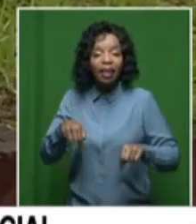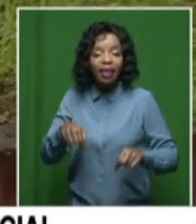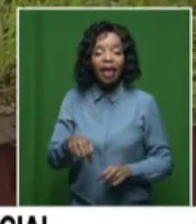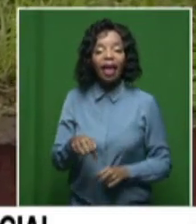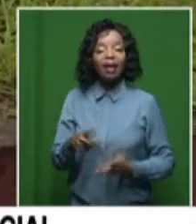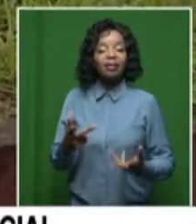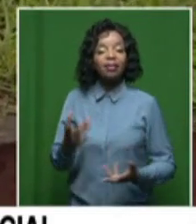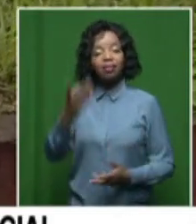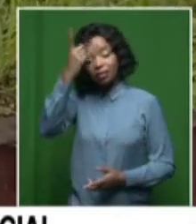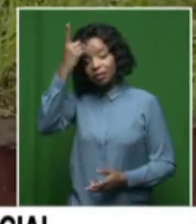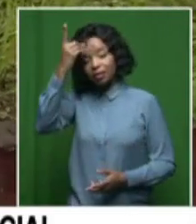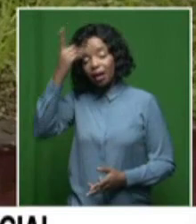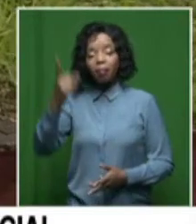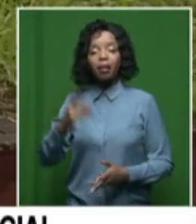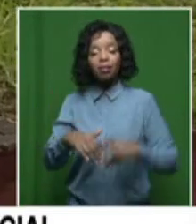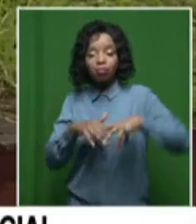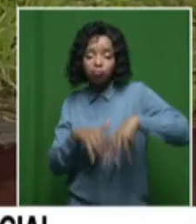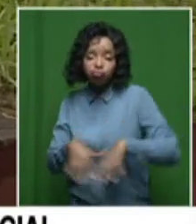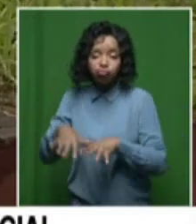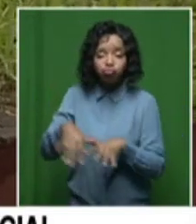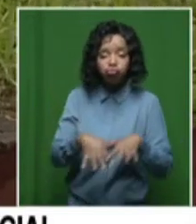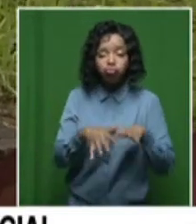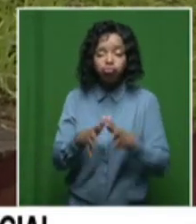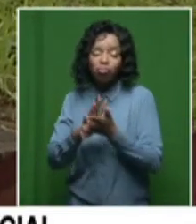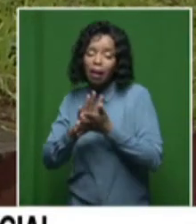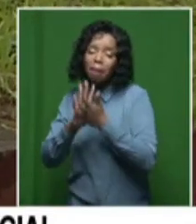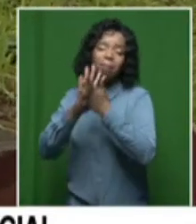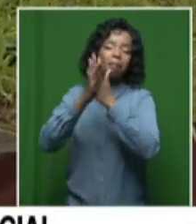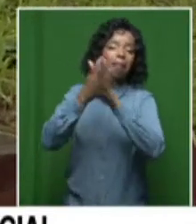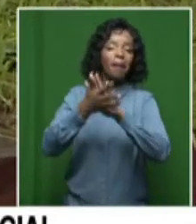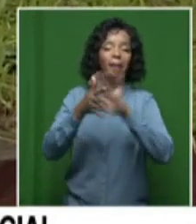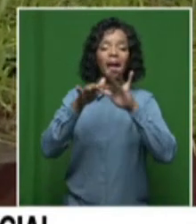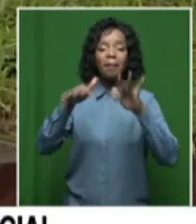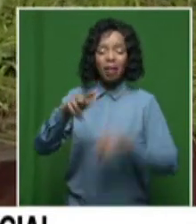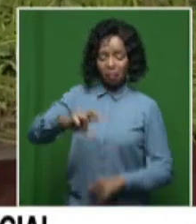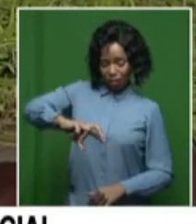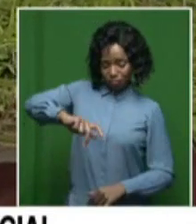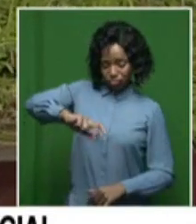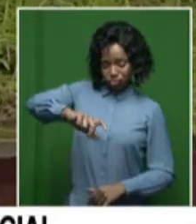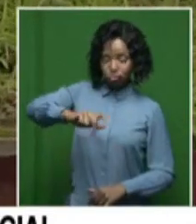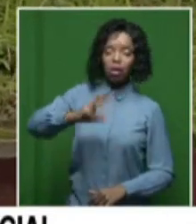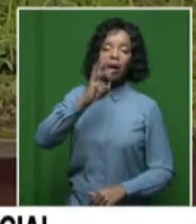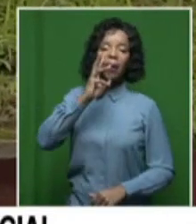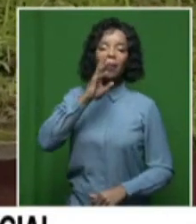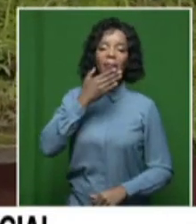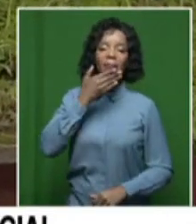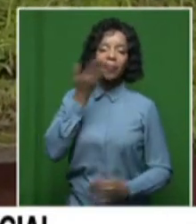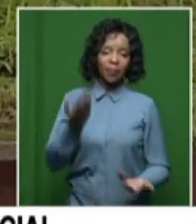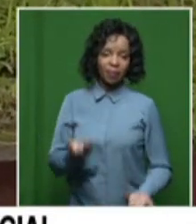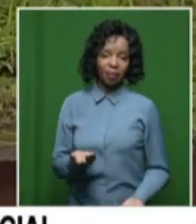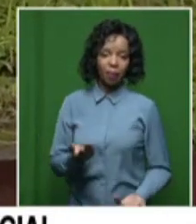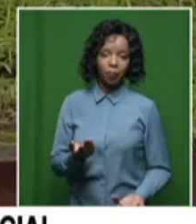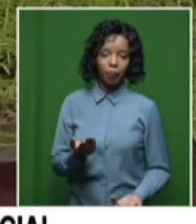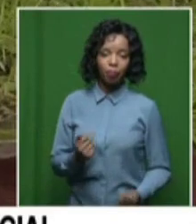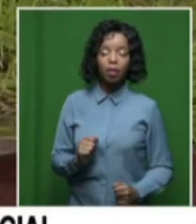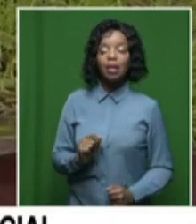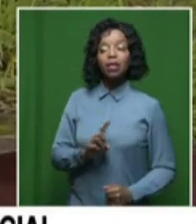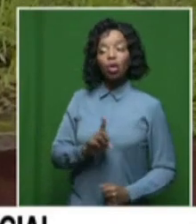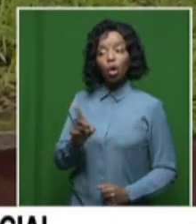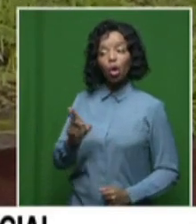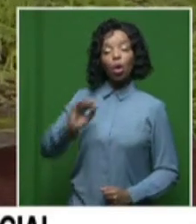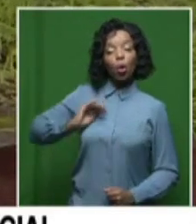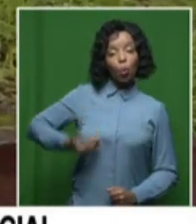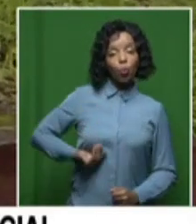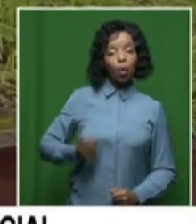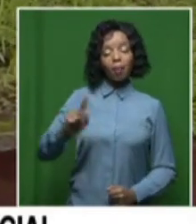since those floods had caused the devastation. And she was based at the Ottawa water depot.